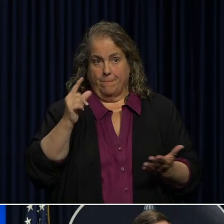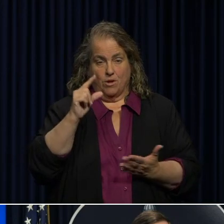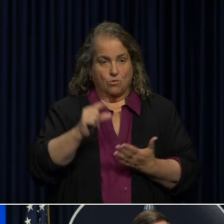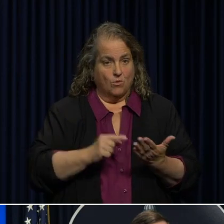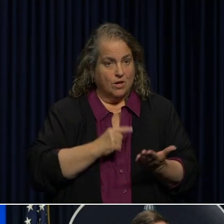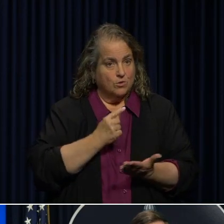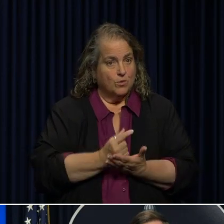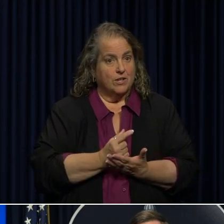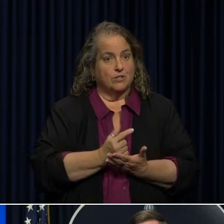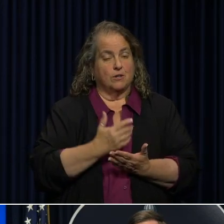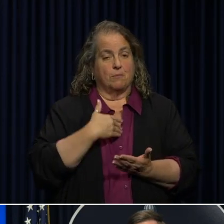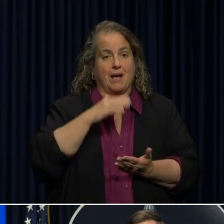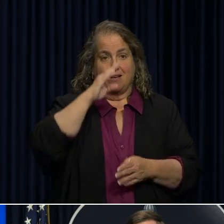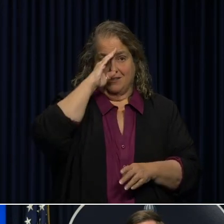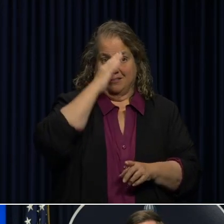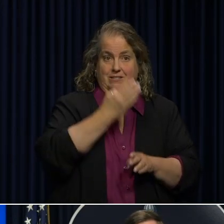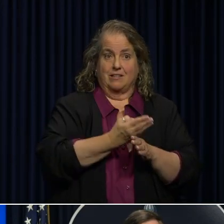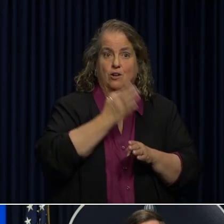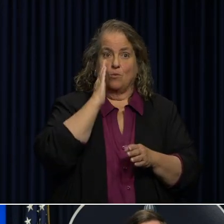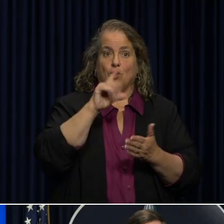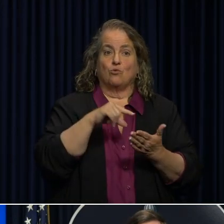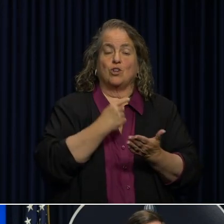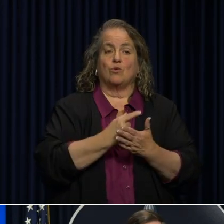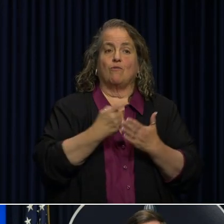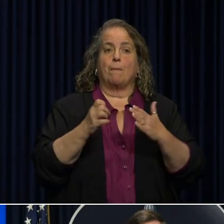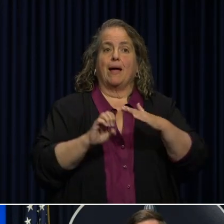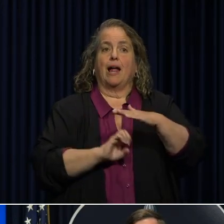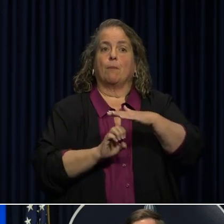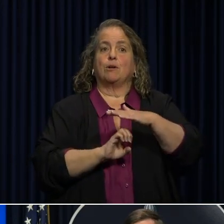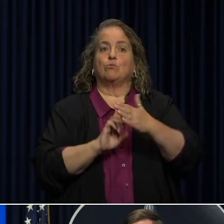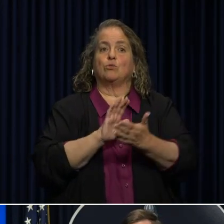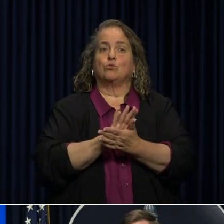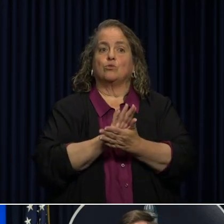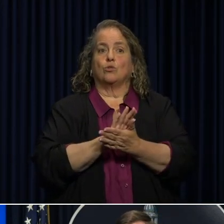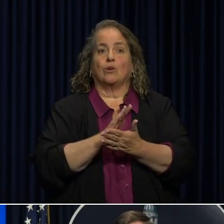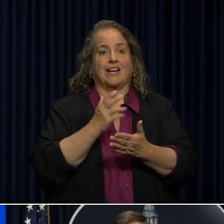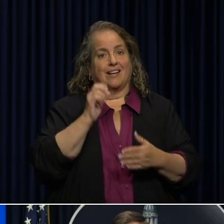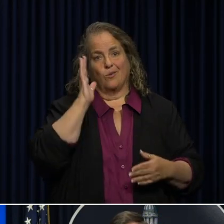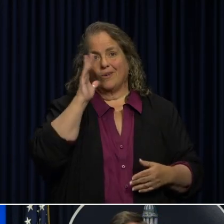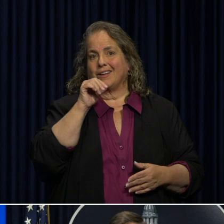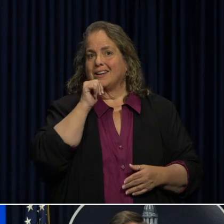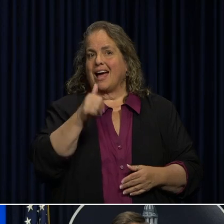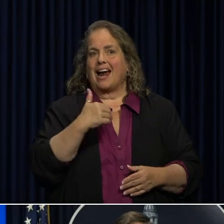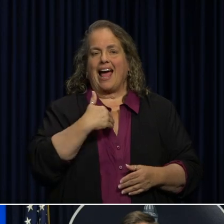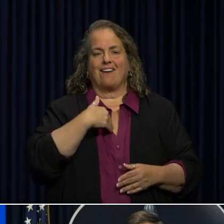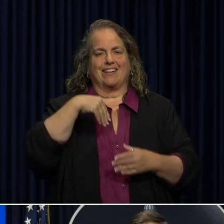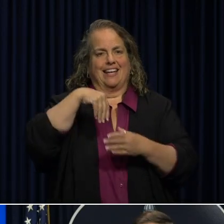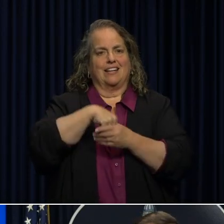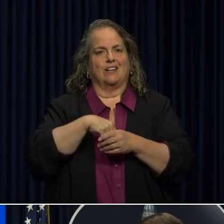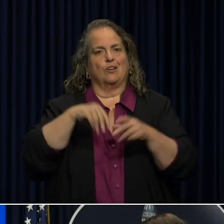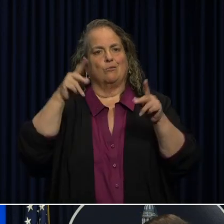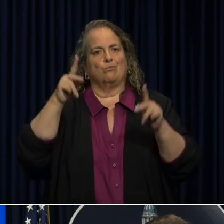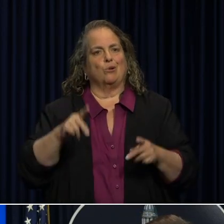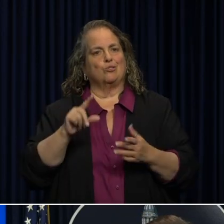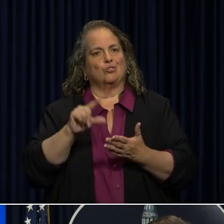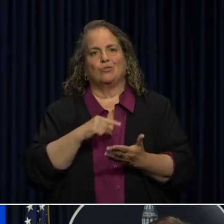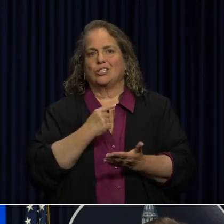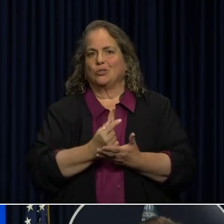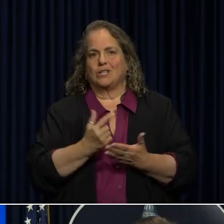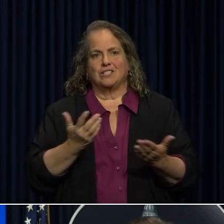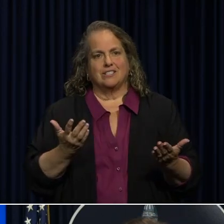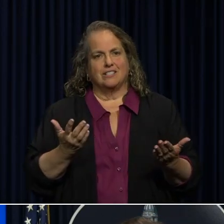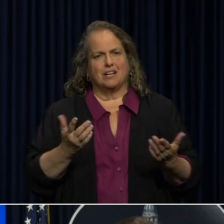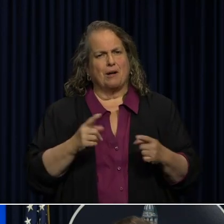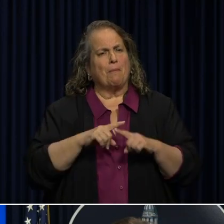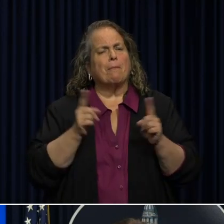son is going to graduate from elementary school. He's not going to have an in-person graduation. But